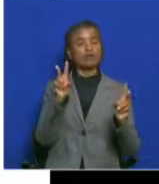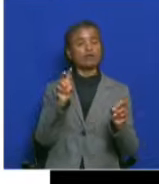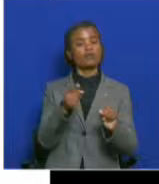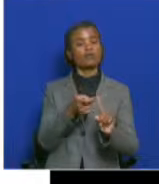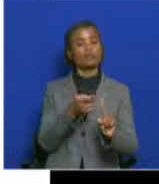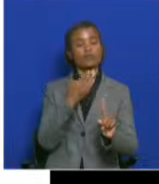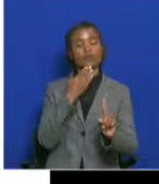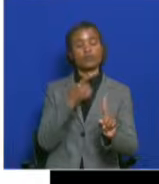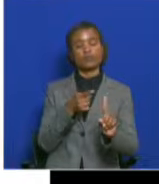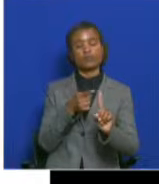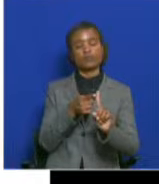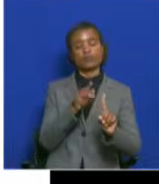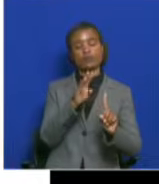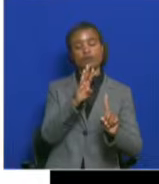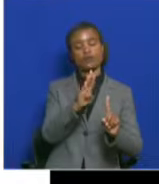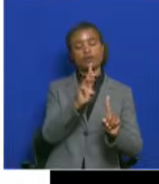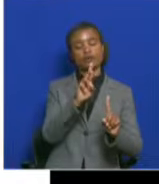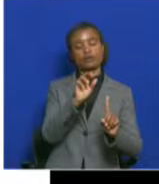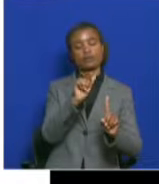and